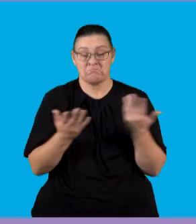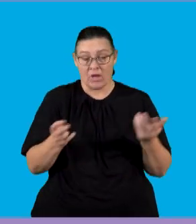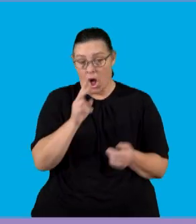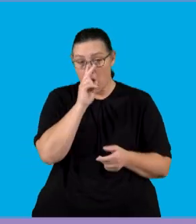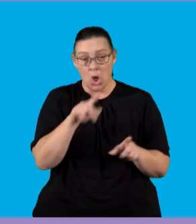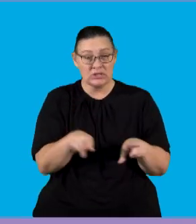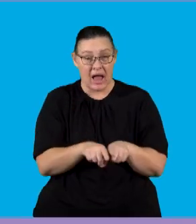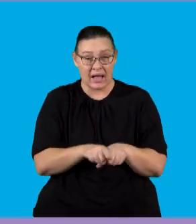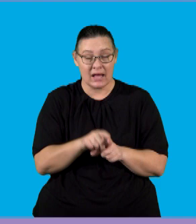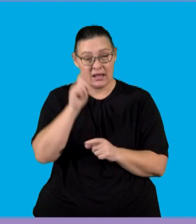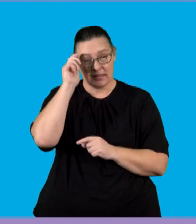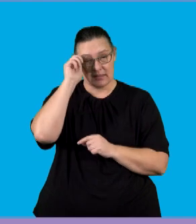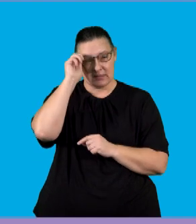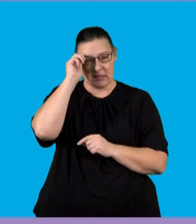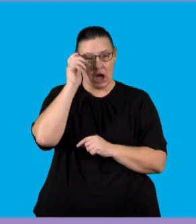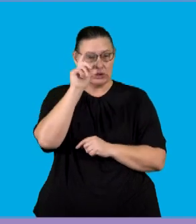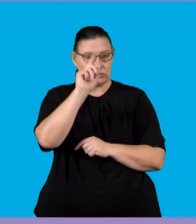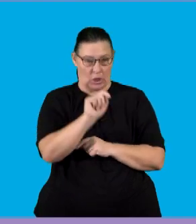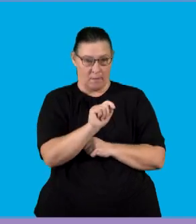Well, it looks like the term number